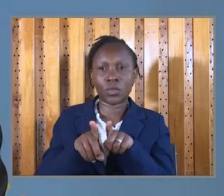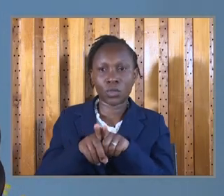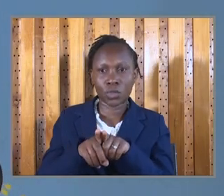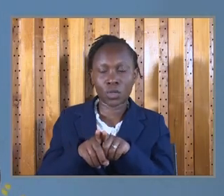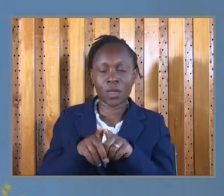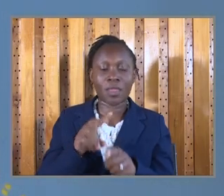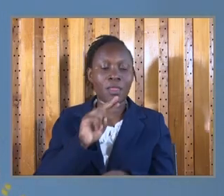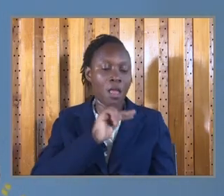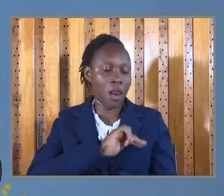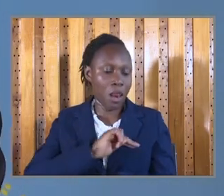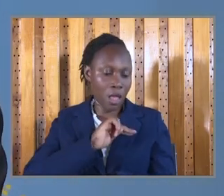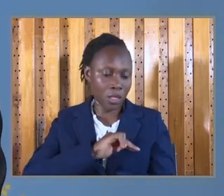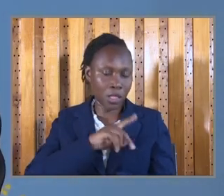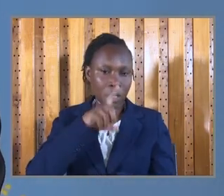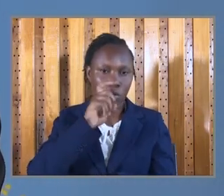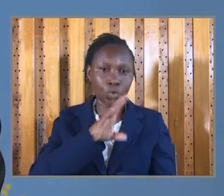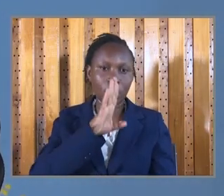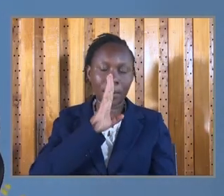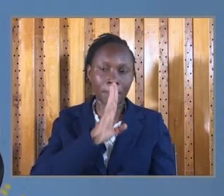second nature to all of us.